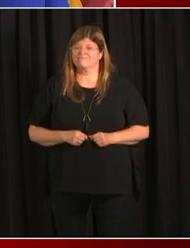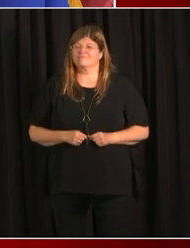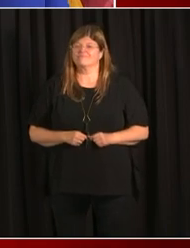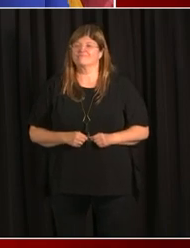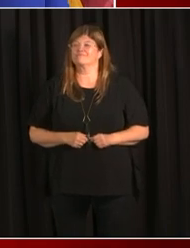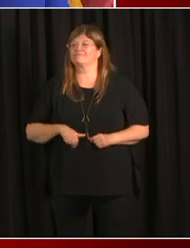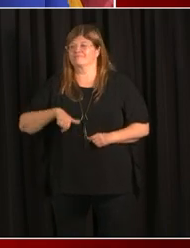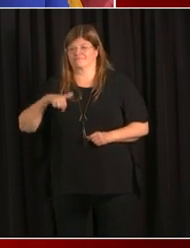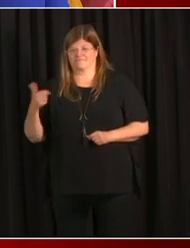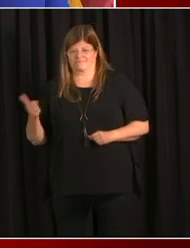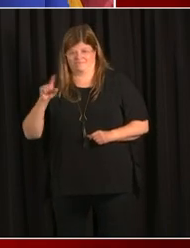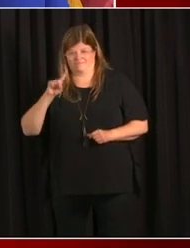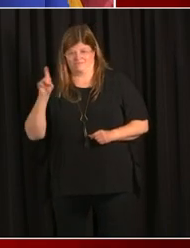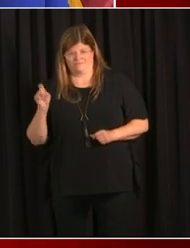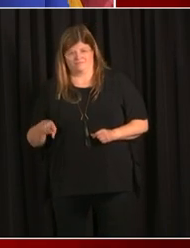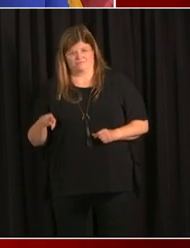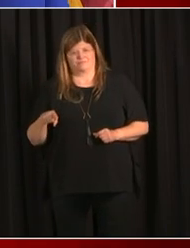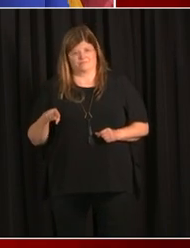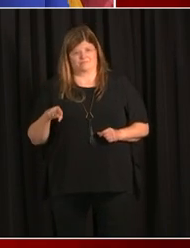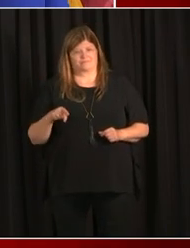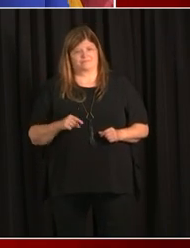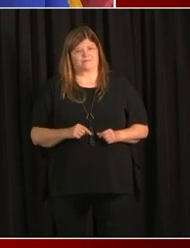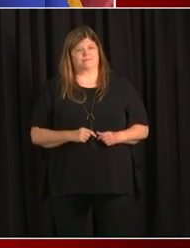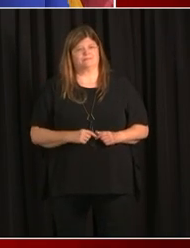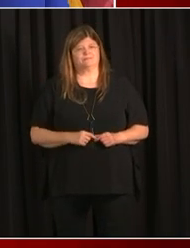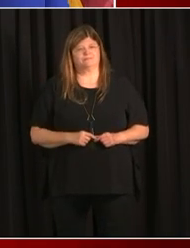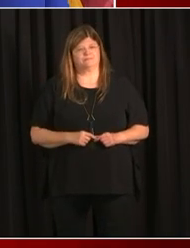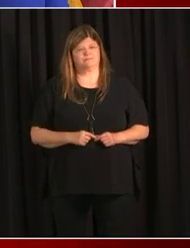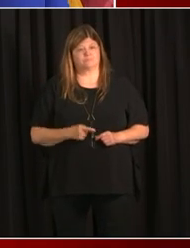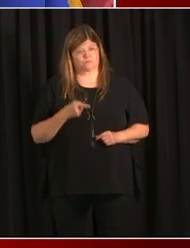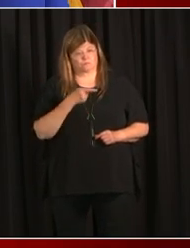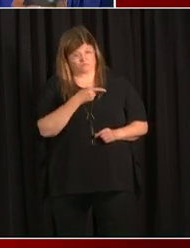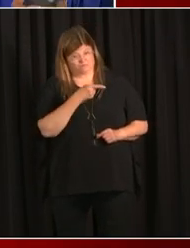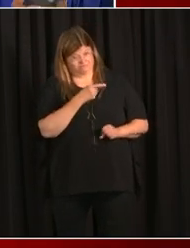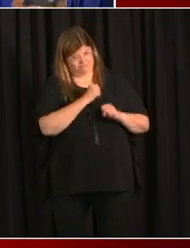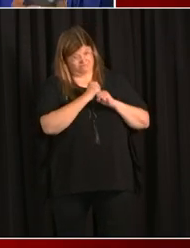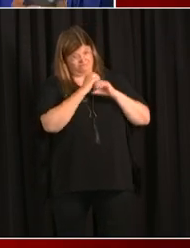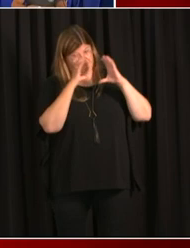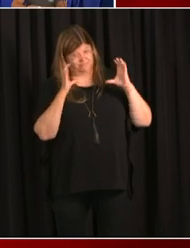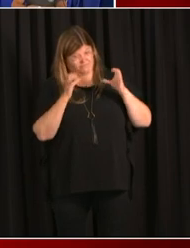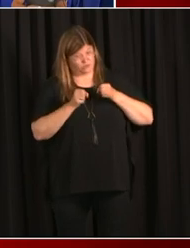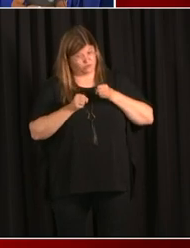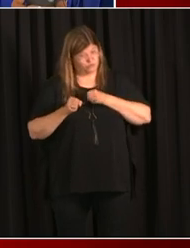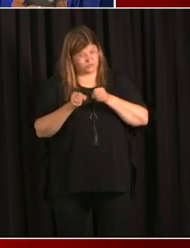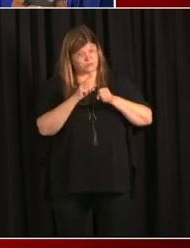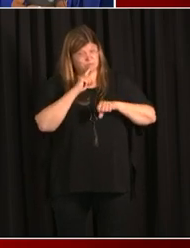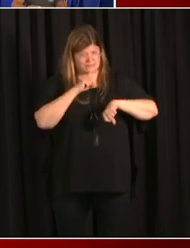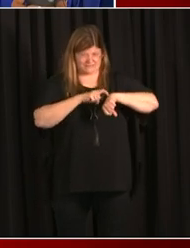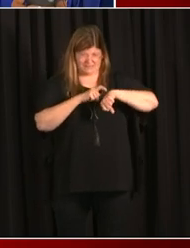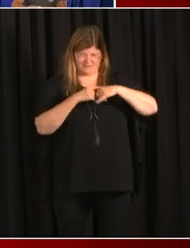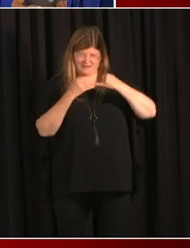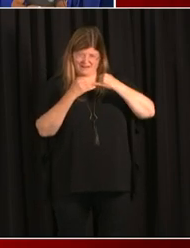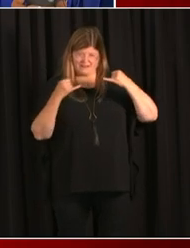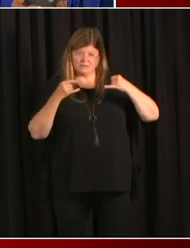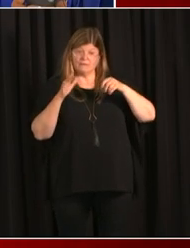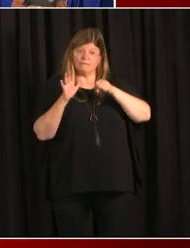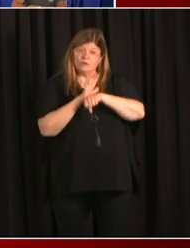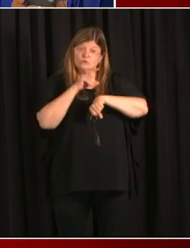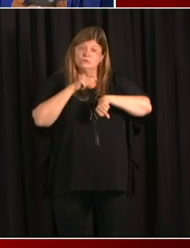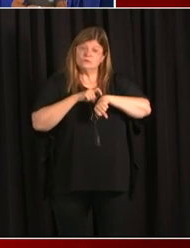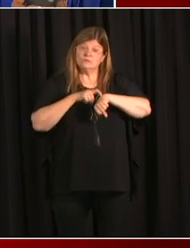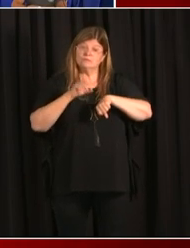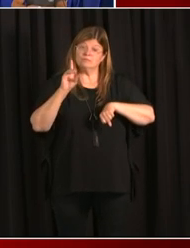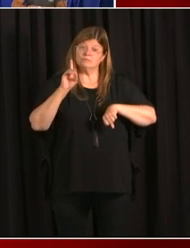Well, you mentioned, this is a question for the mayor, I guess, you mentioned forming vision and strategy. Is there a timeline in terms of finding a full-time